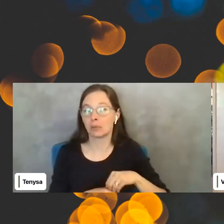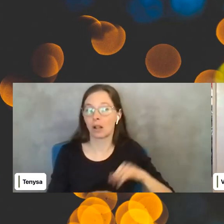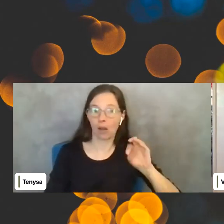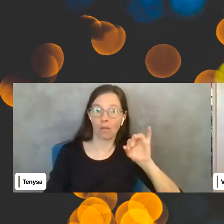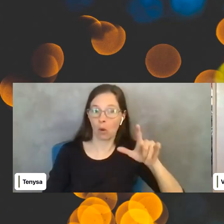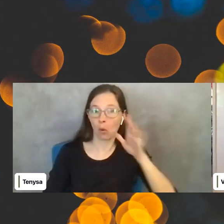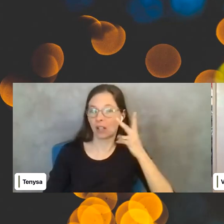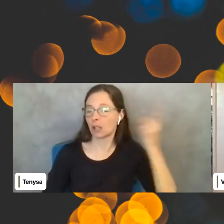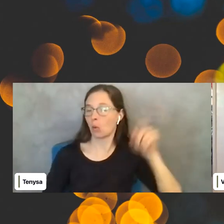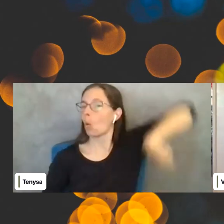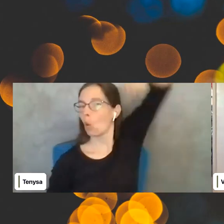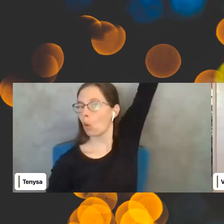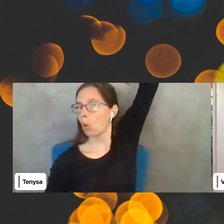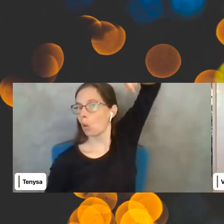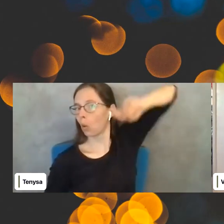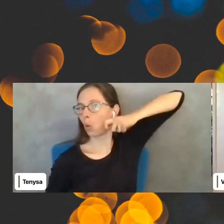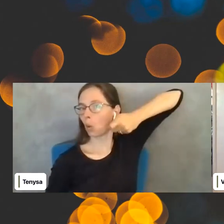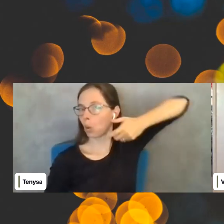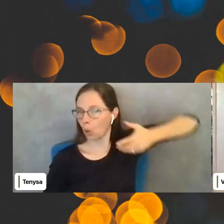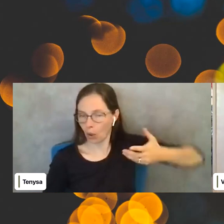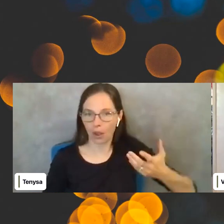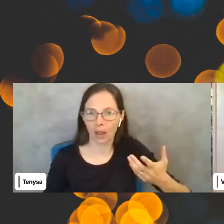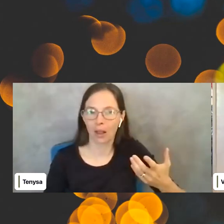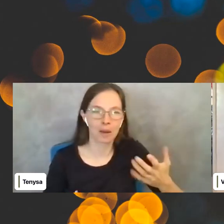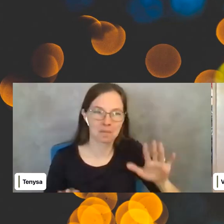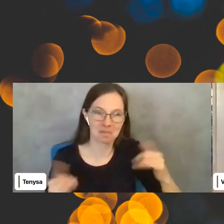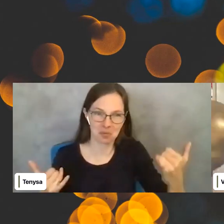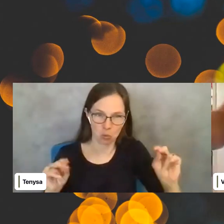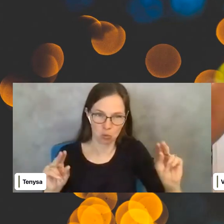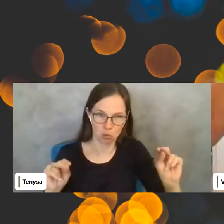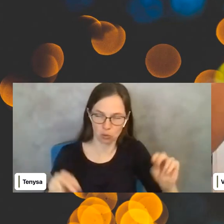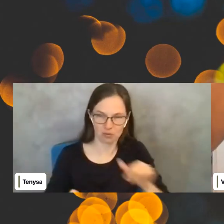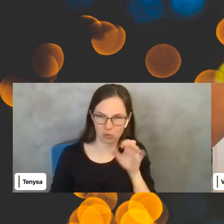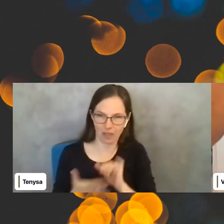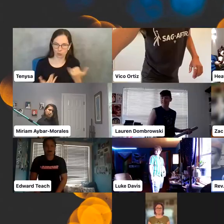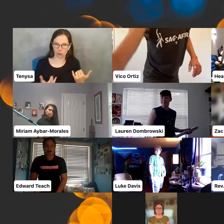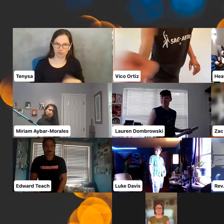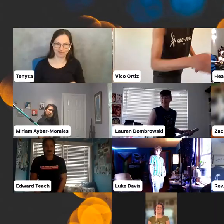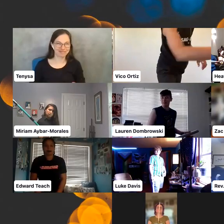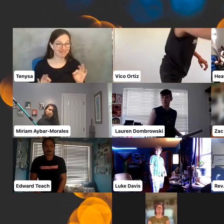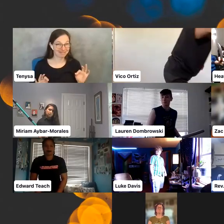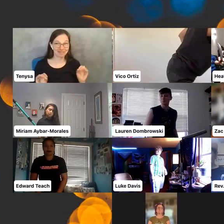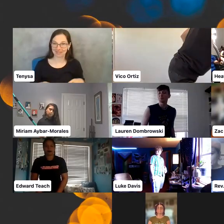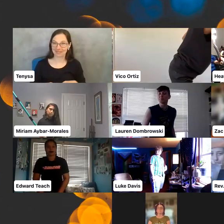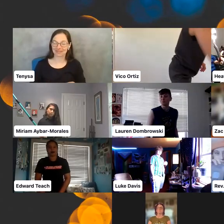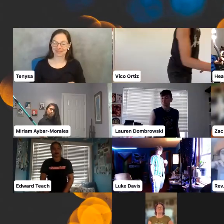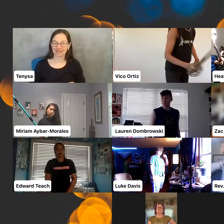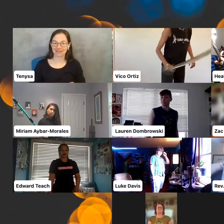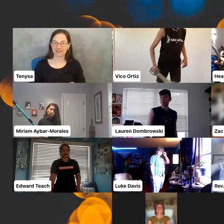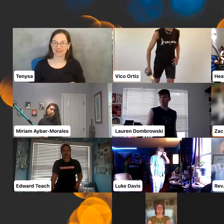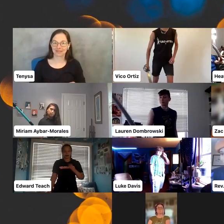like, you know, high prima situations. We're not gonna do that today. Whew, okay, back